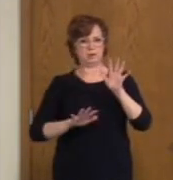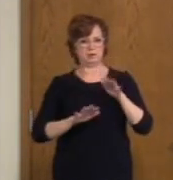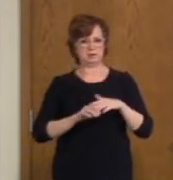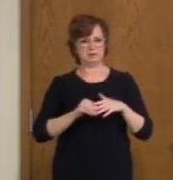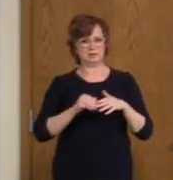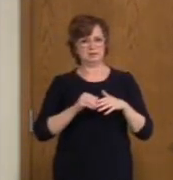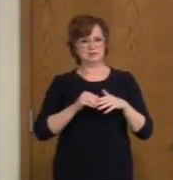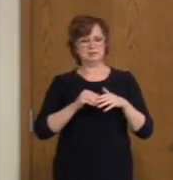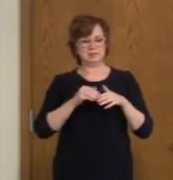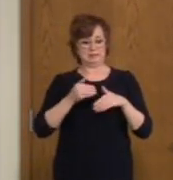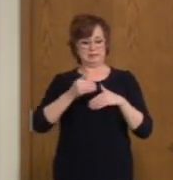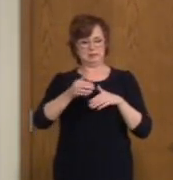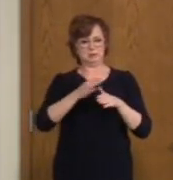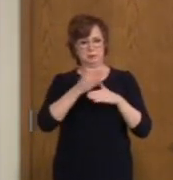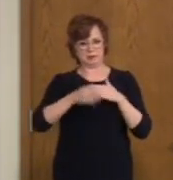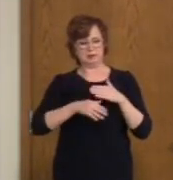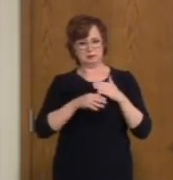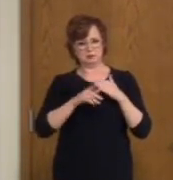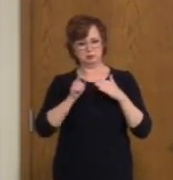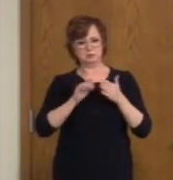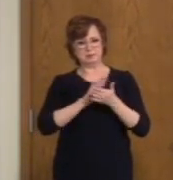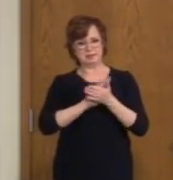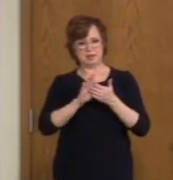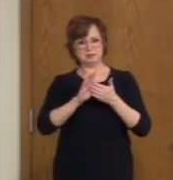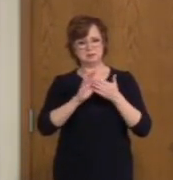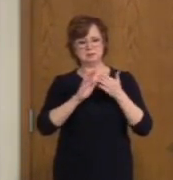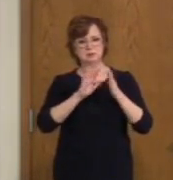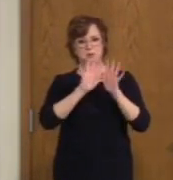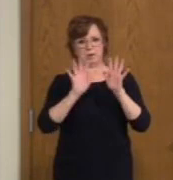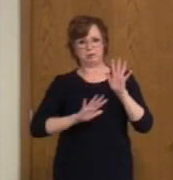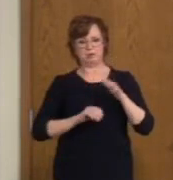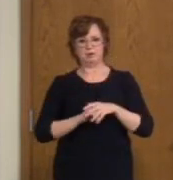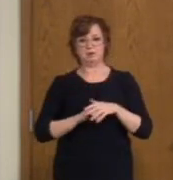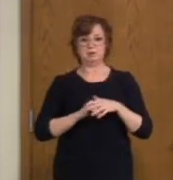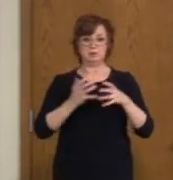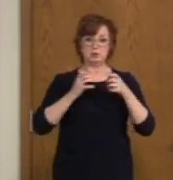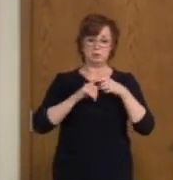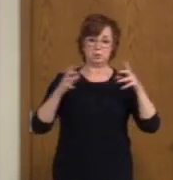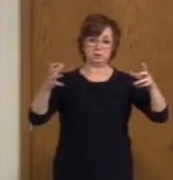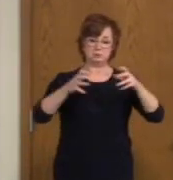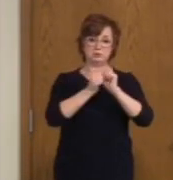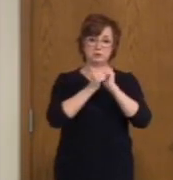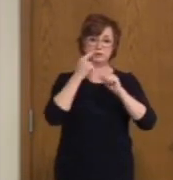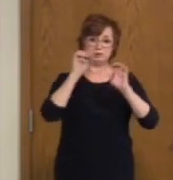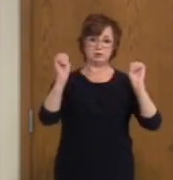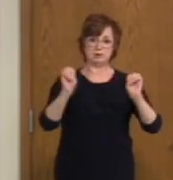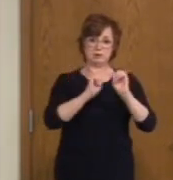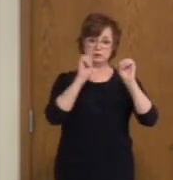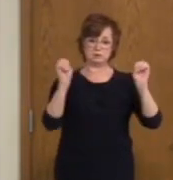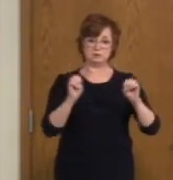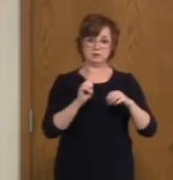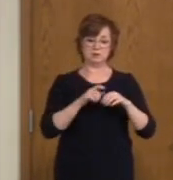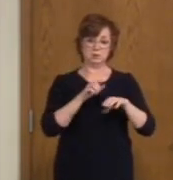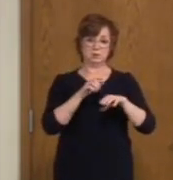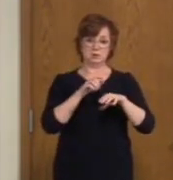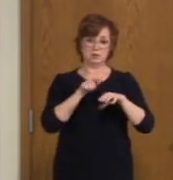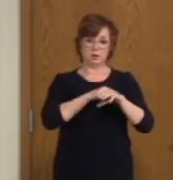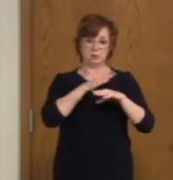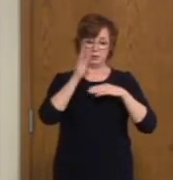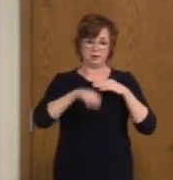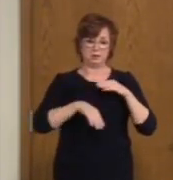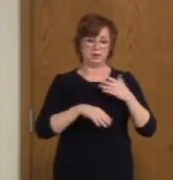supposed to be quite fine this weekend. If you're going to spend Easter together in areas of the province where that